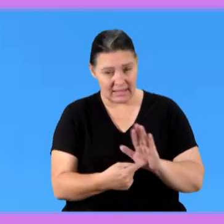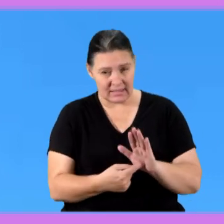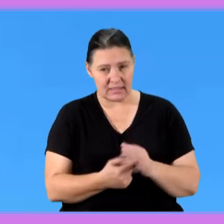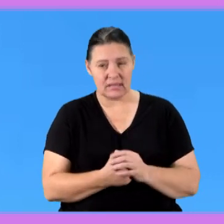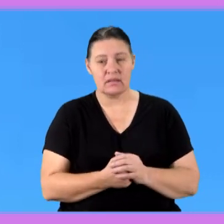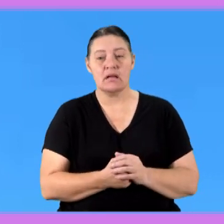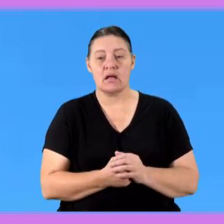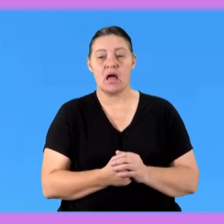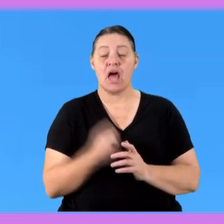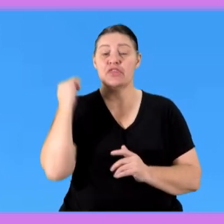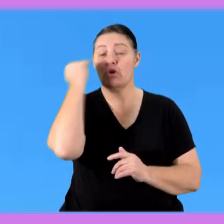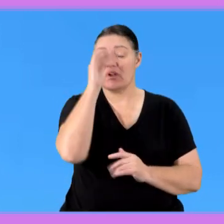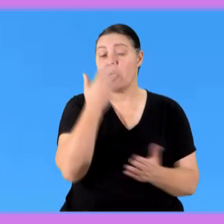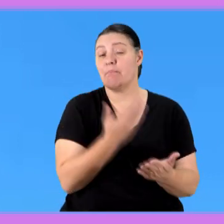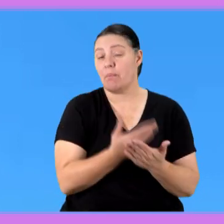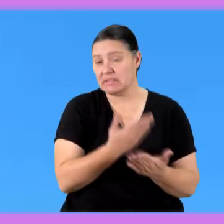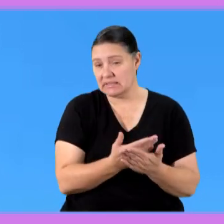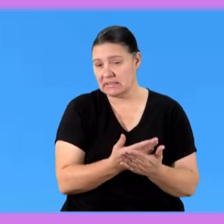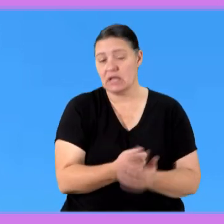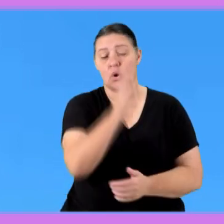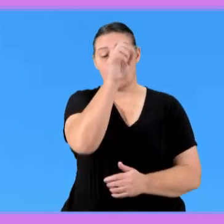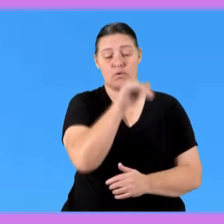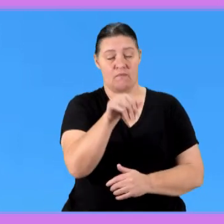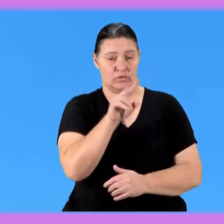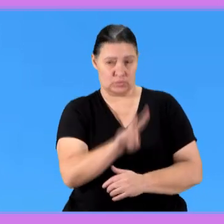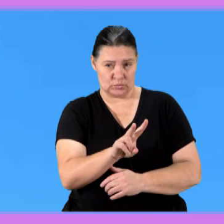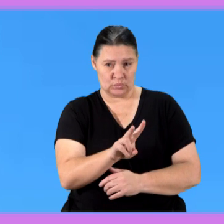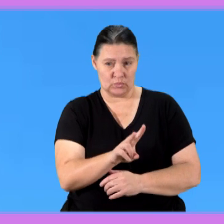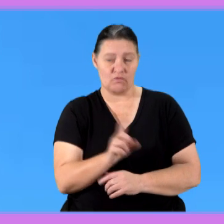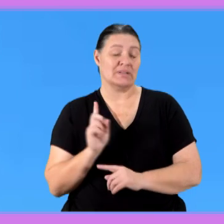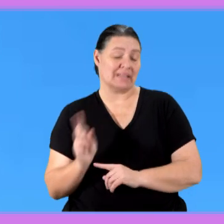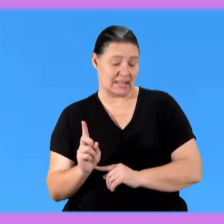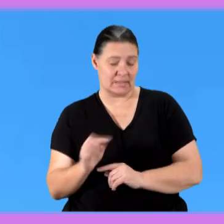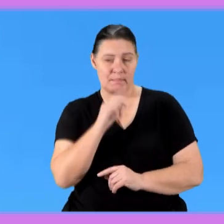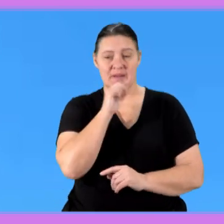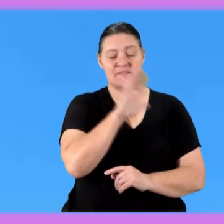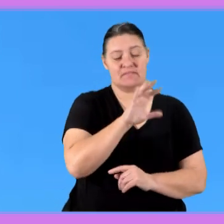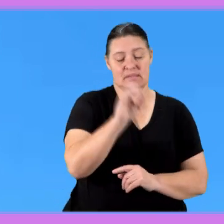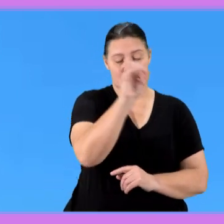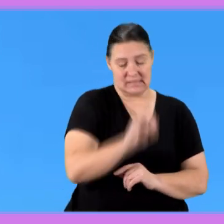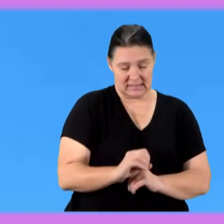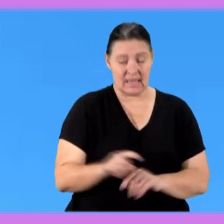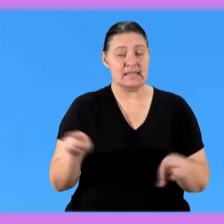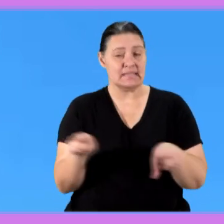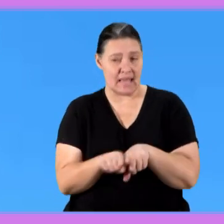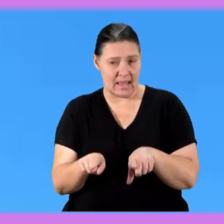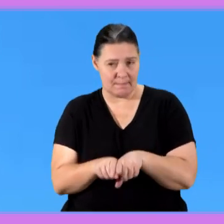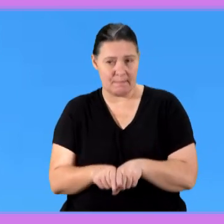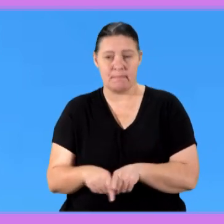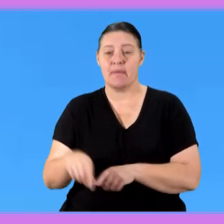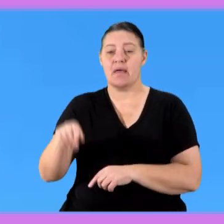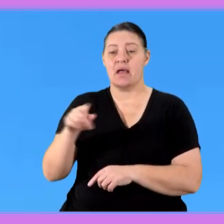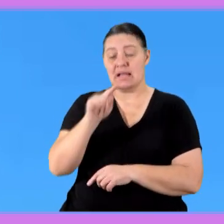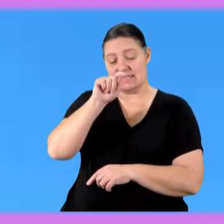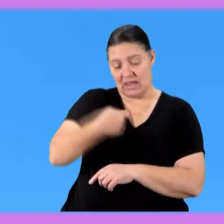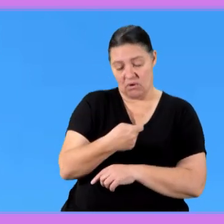the theoretical probability is 1 over 2, which equals to 50%, and